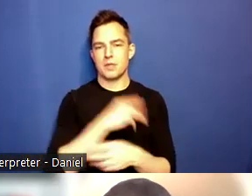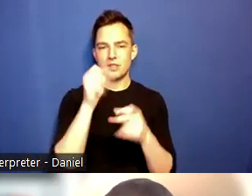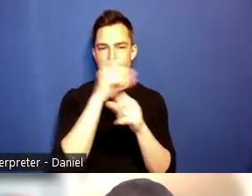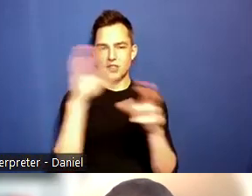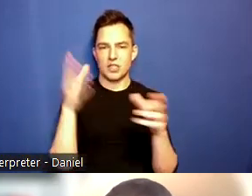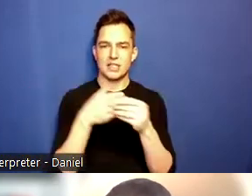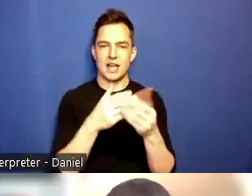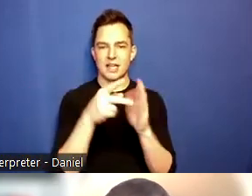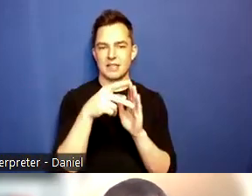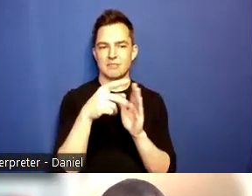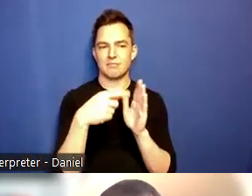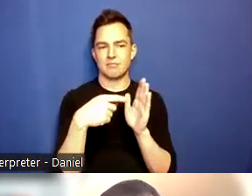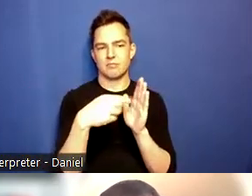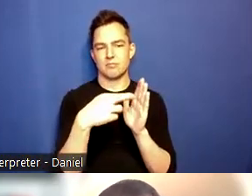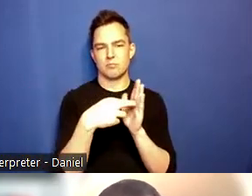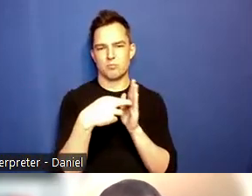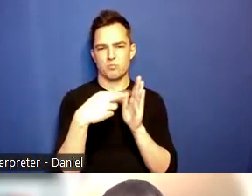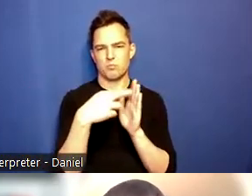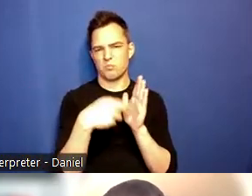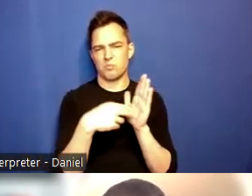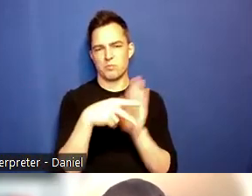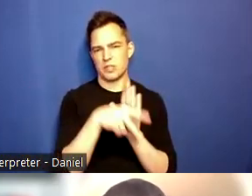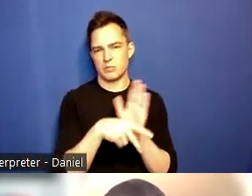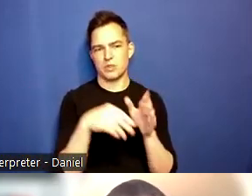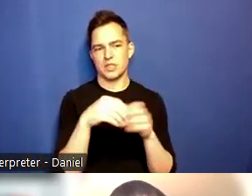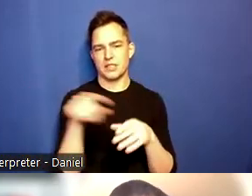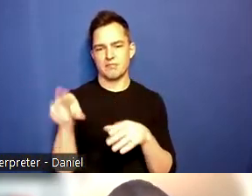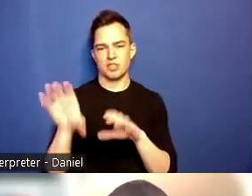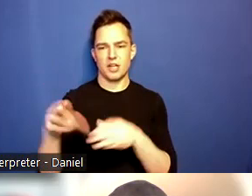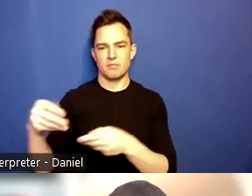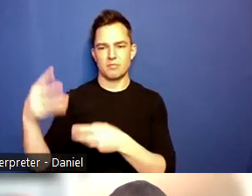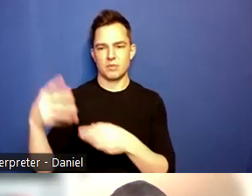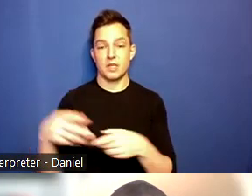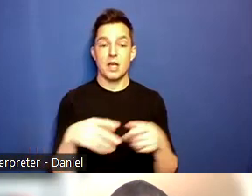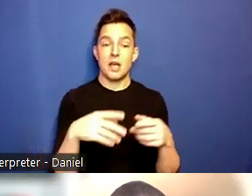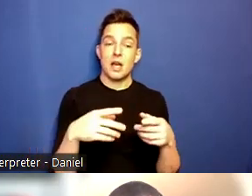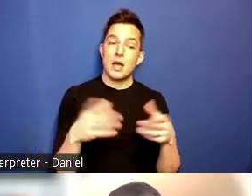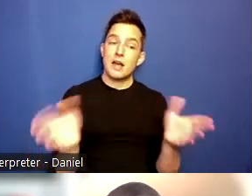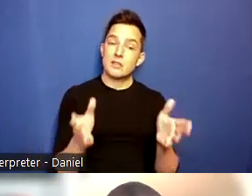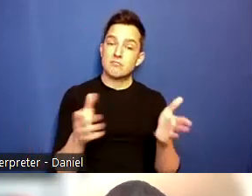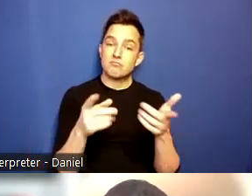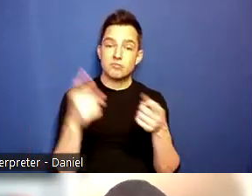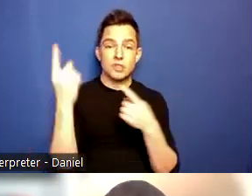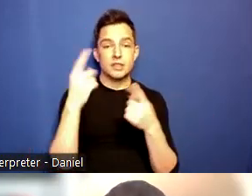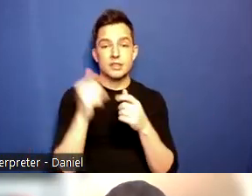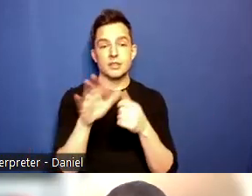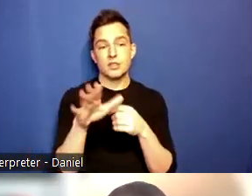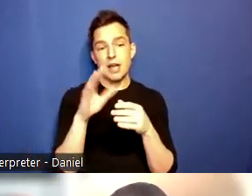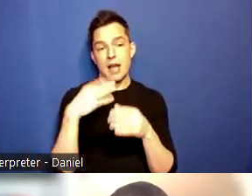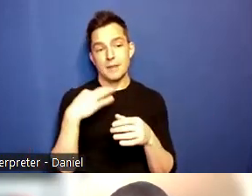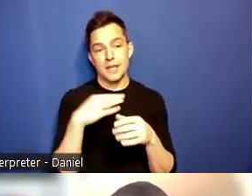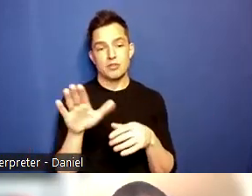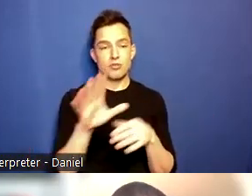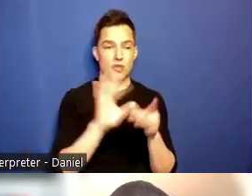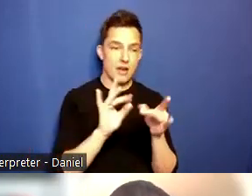chat. I encourage you to review them and consider how your application, including your narrative and